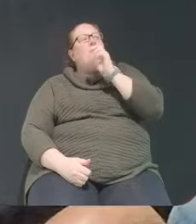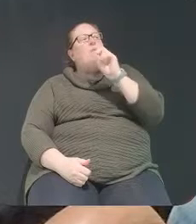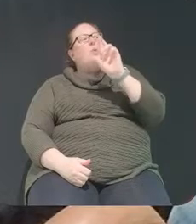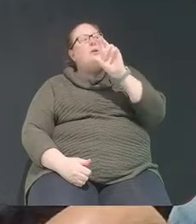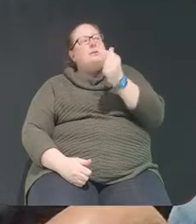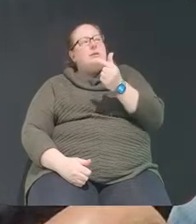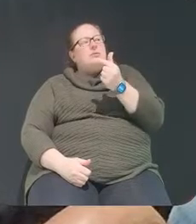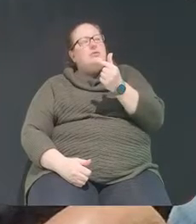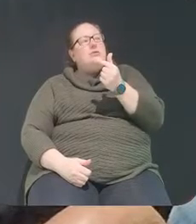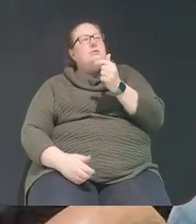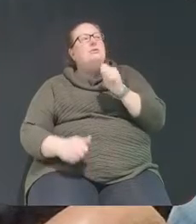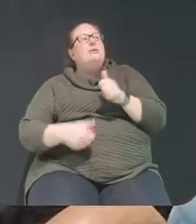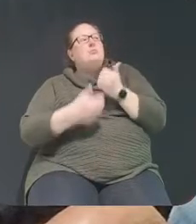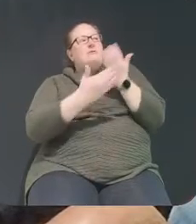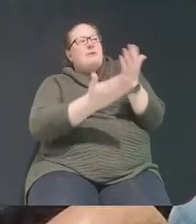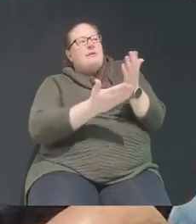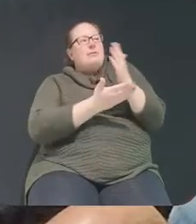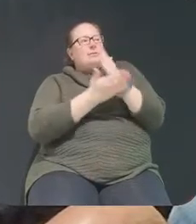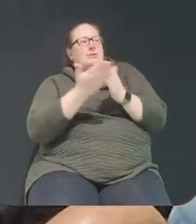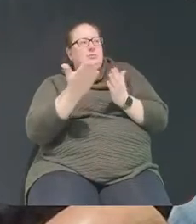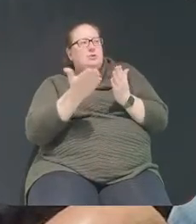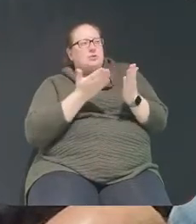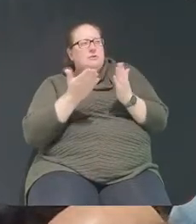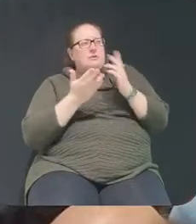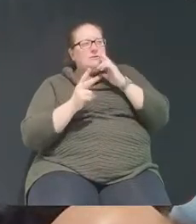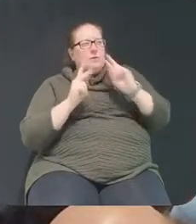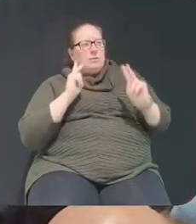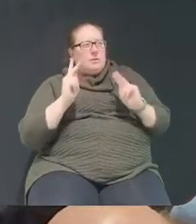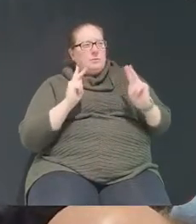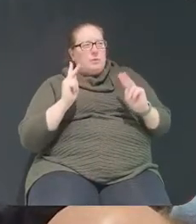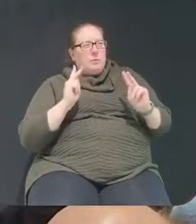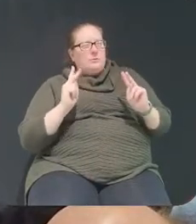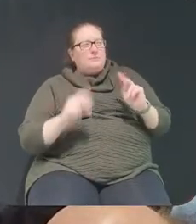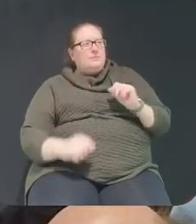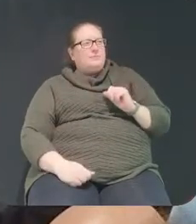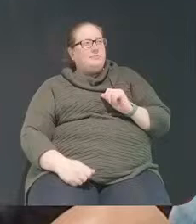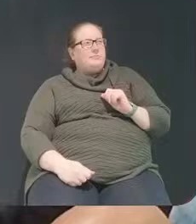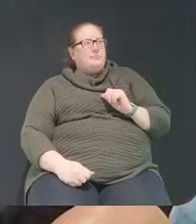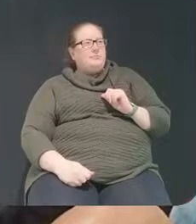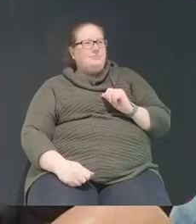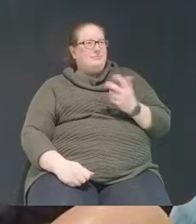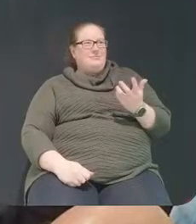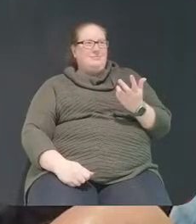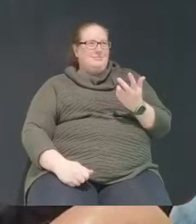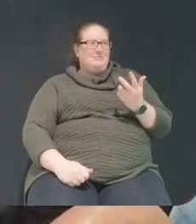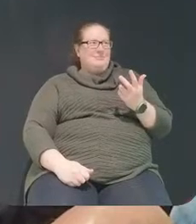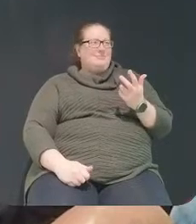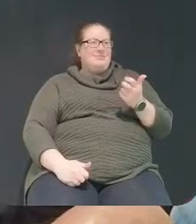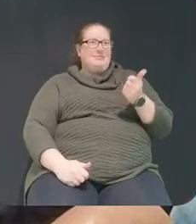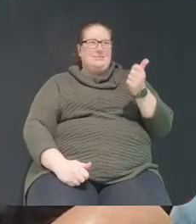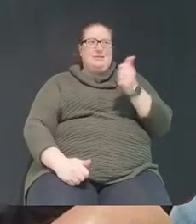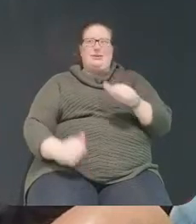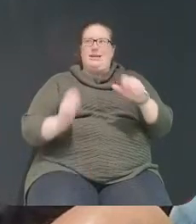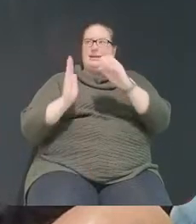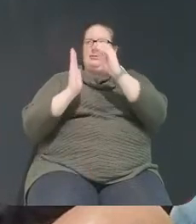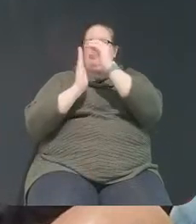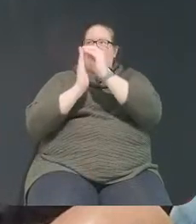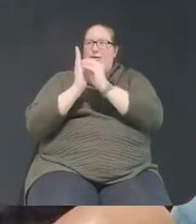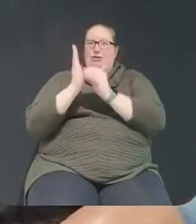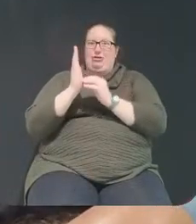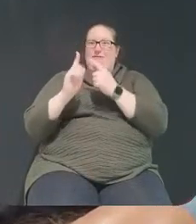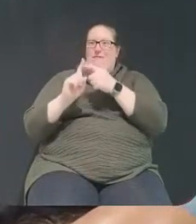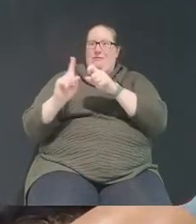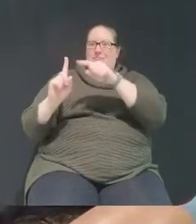organizations that were providing some of these services to people. How difficult is it to get record of